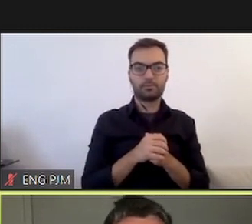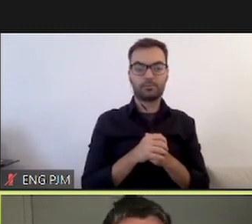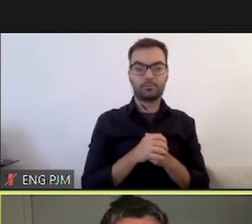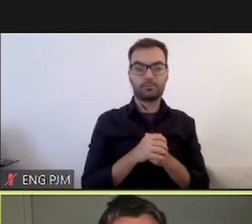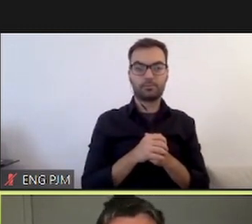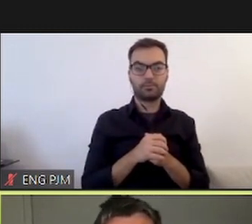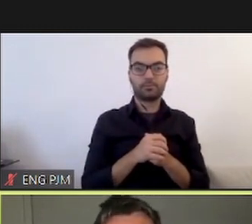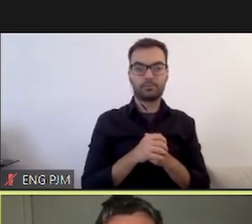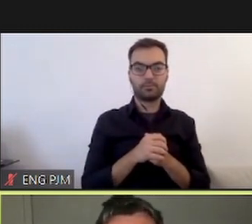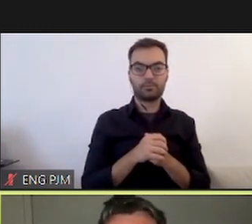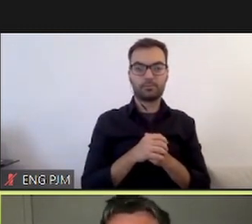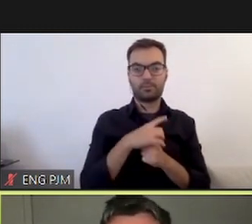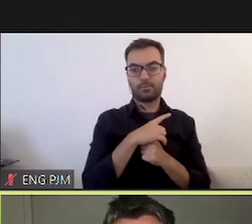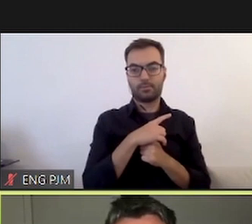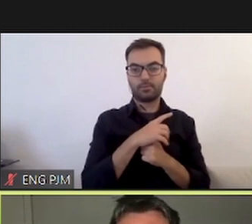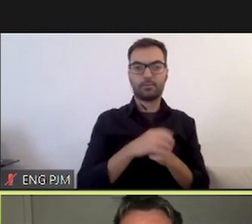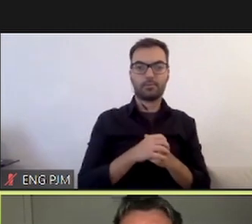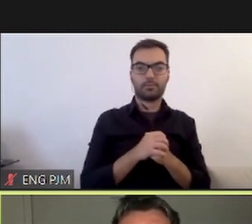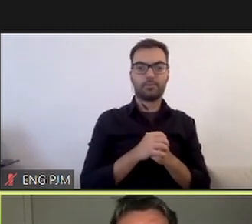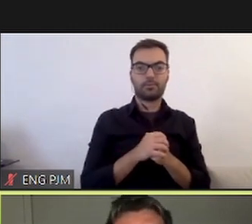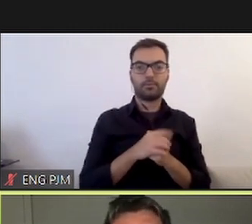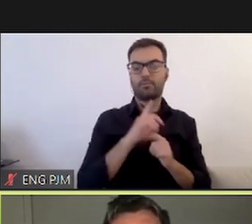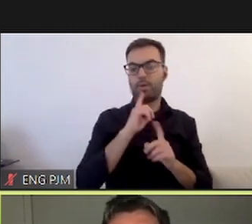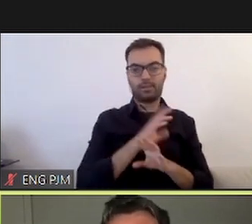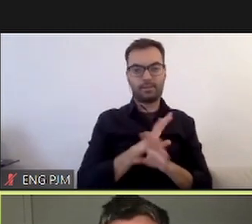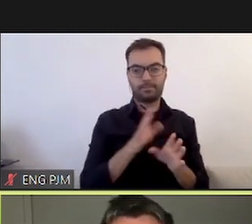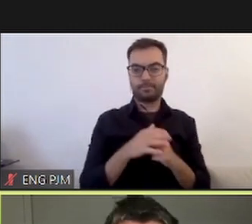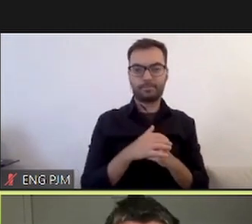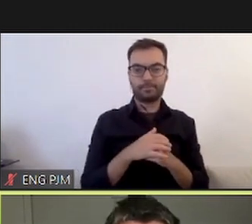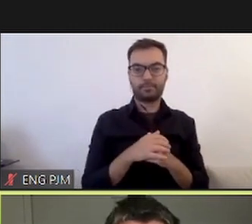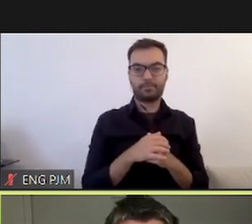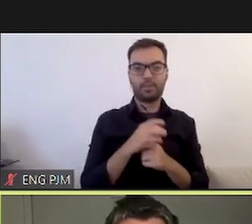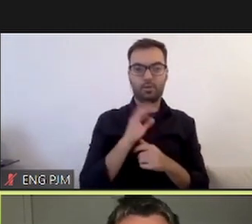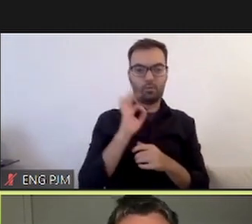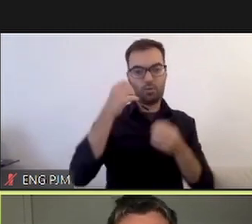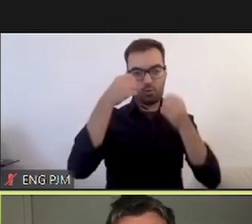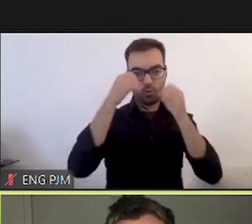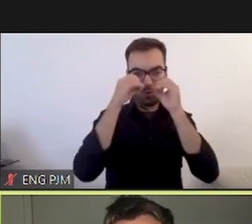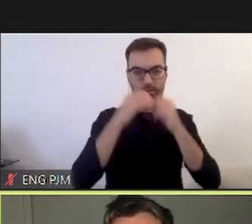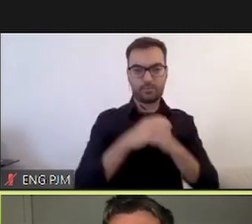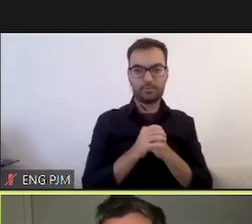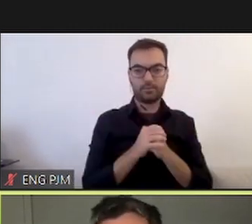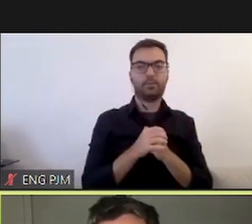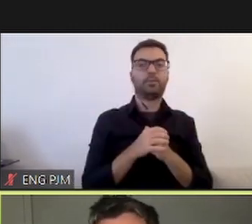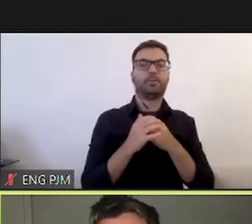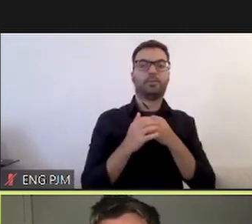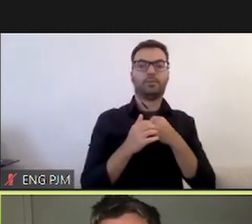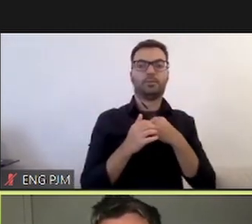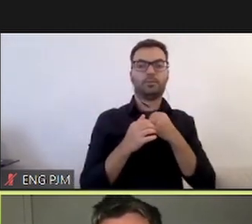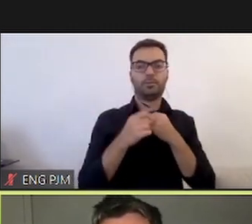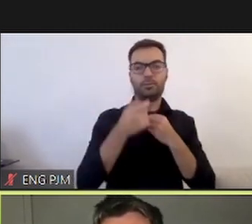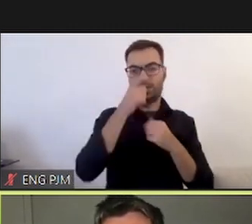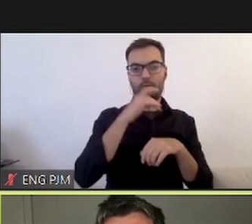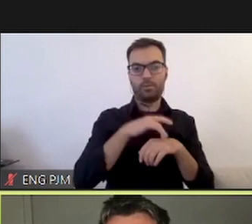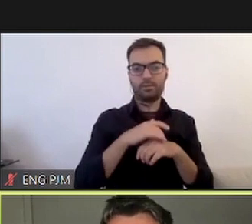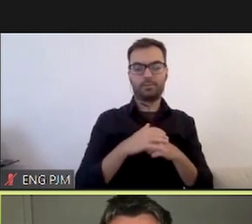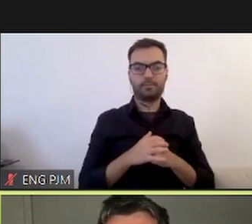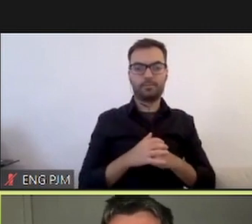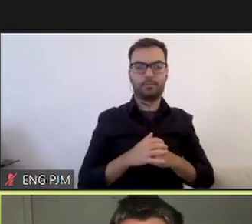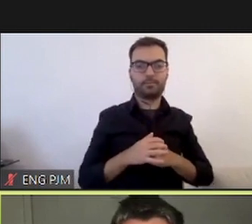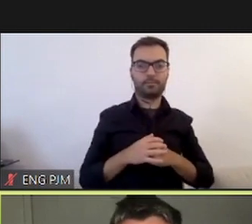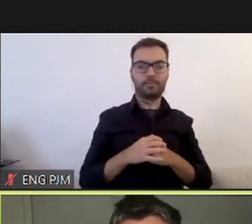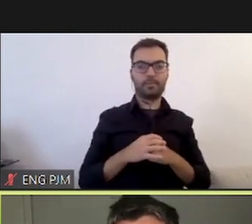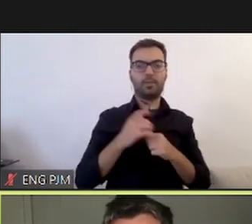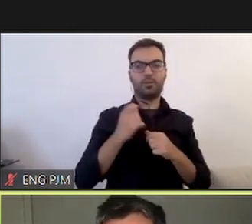This is accessibility scanner, totally recommended. It's run by Google. It's having a quite good score. It's a little